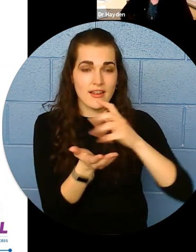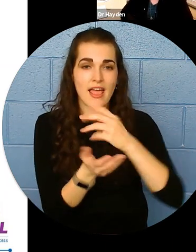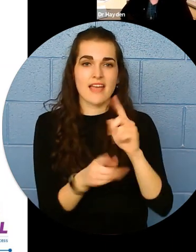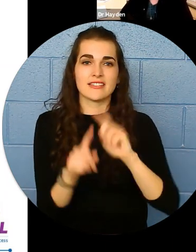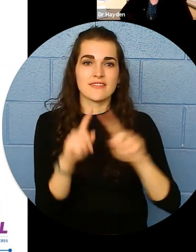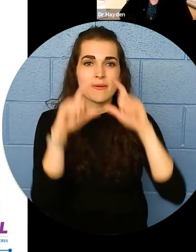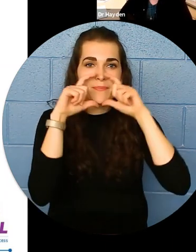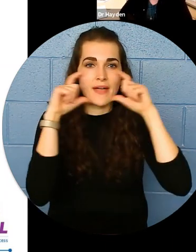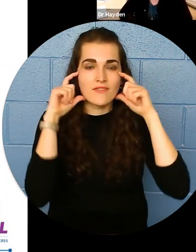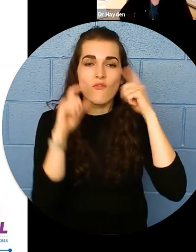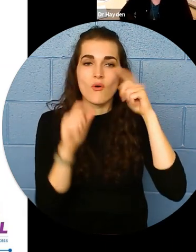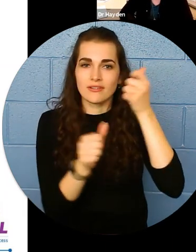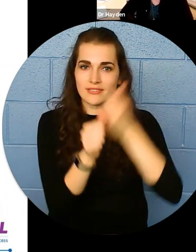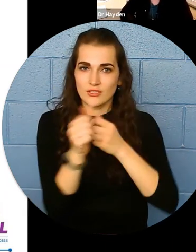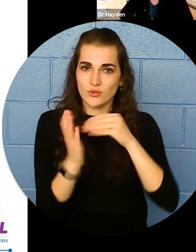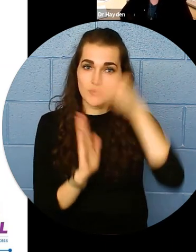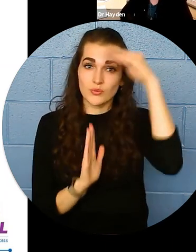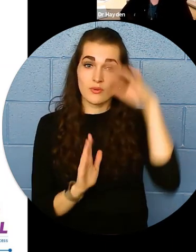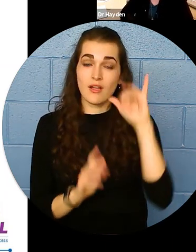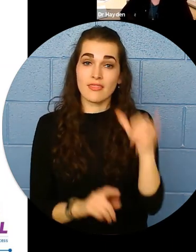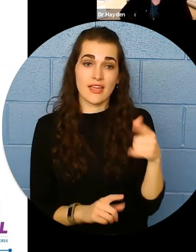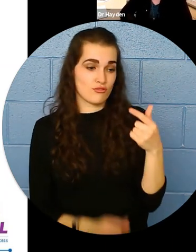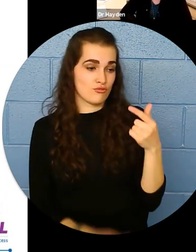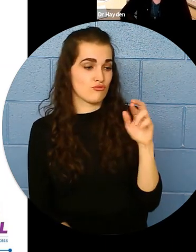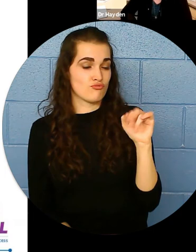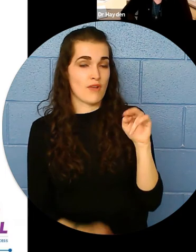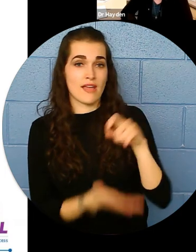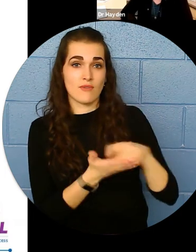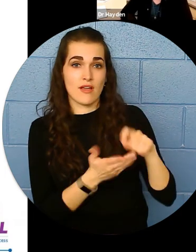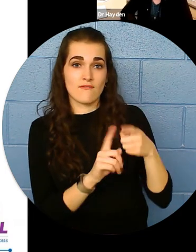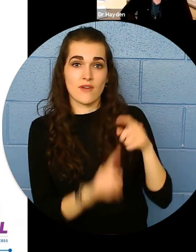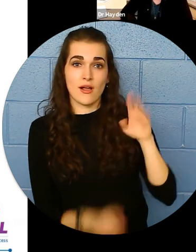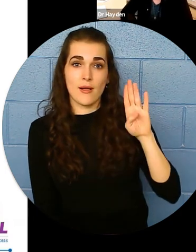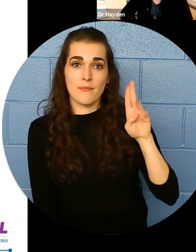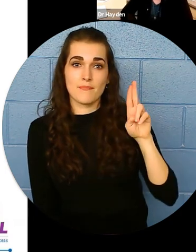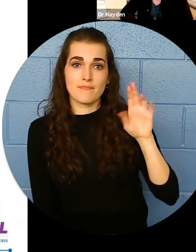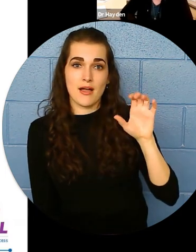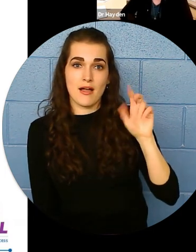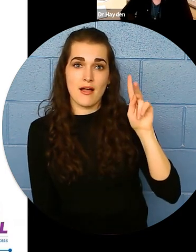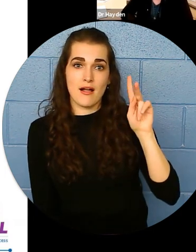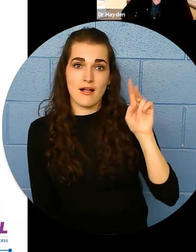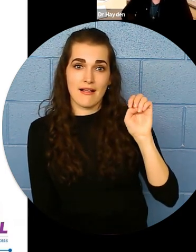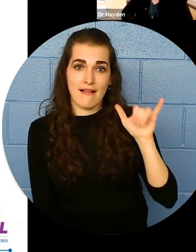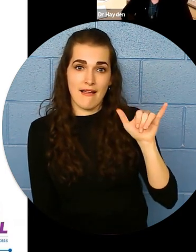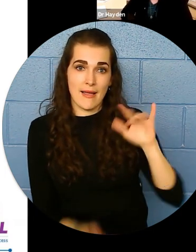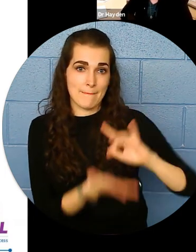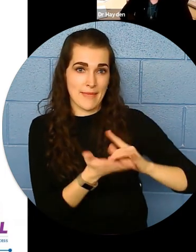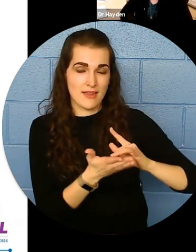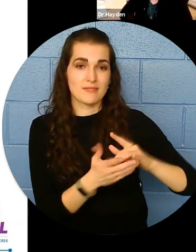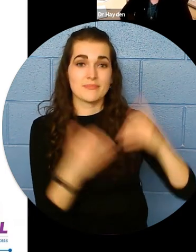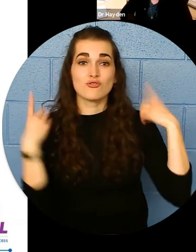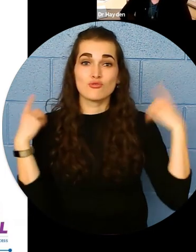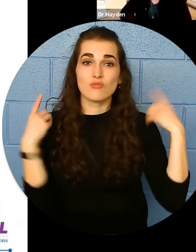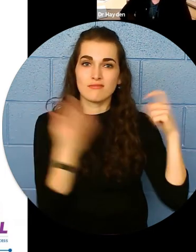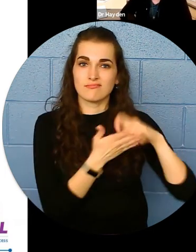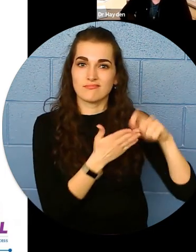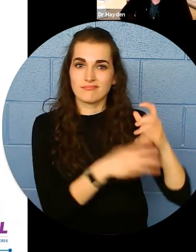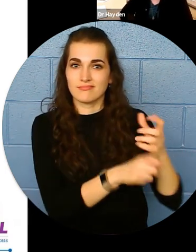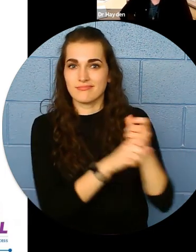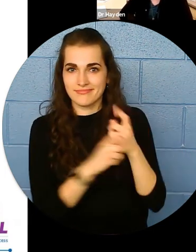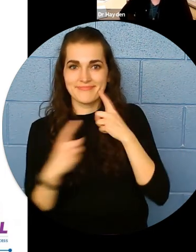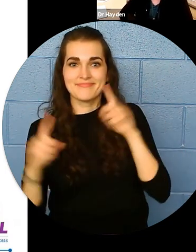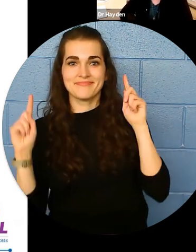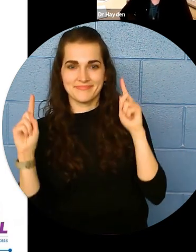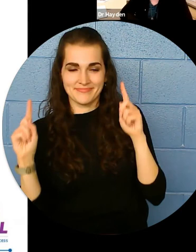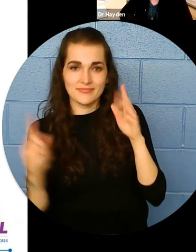disposable masks to each student. This was a grant from Buckeye Medical that Mr. Gerotics was able to secure. So there are some additional things